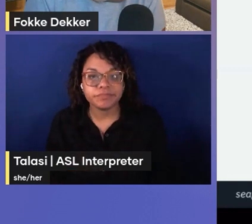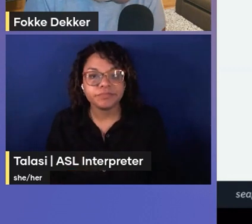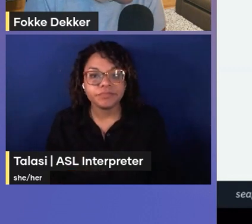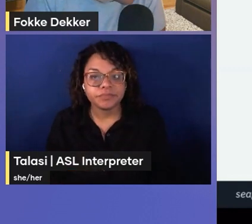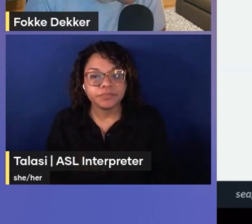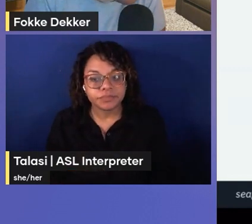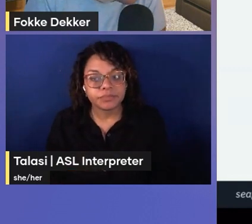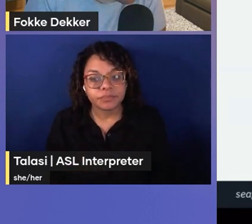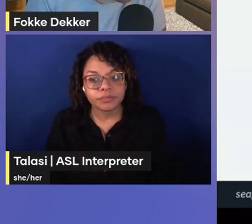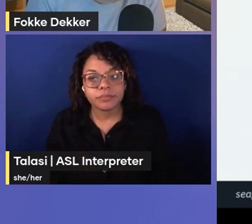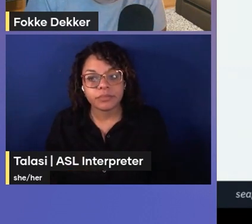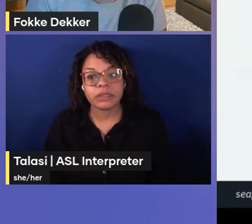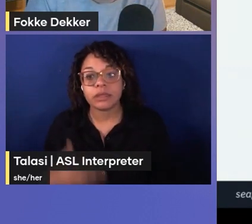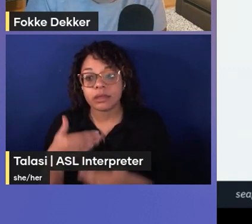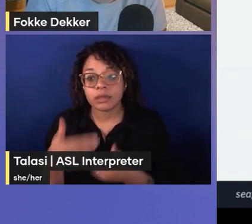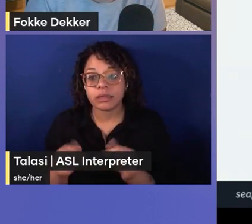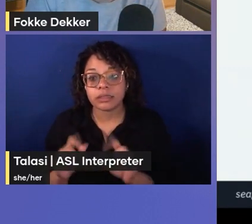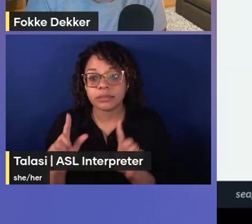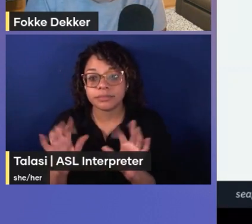Next slide.